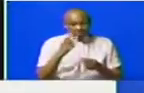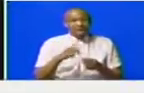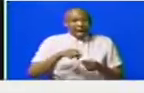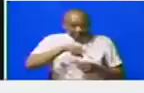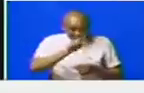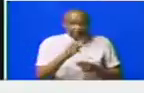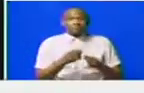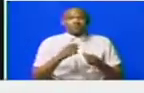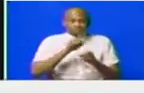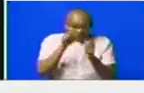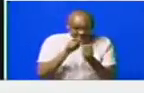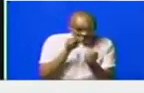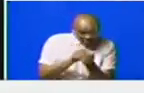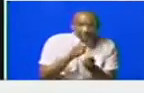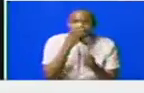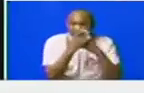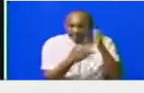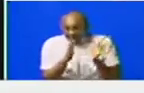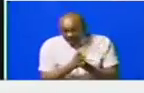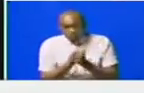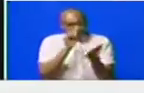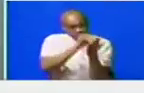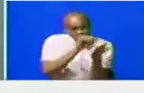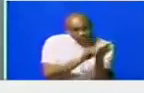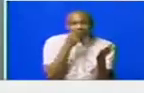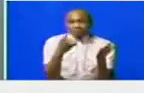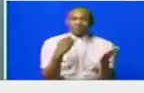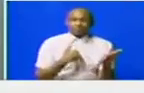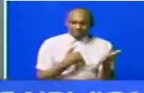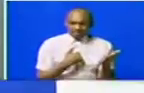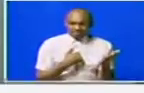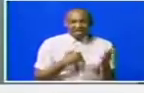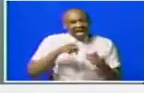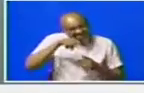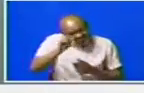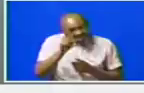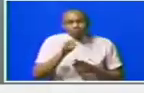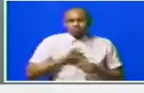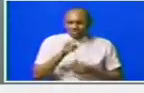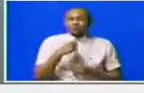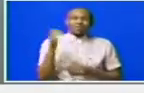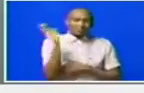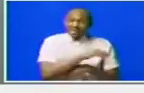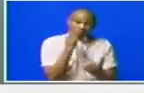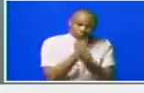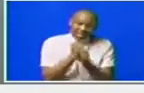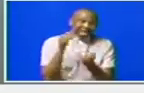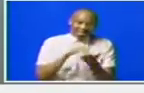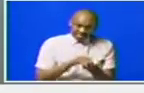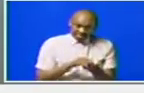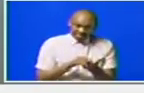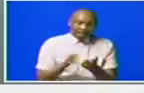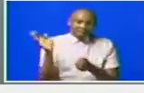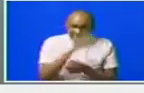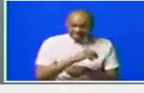blood sugar. She's the one who does the recording for me. Catherine's desire is to go back to work again, back to